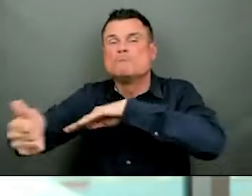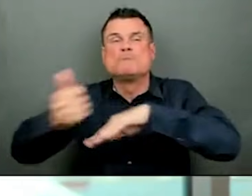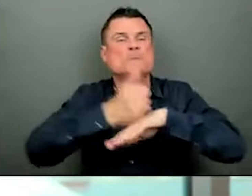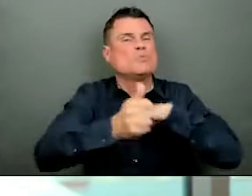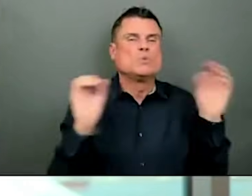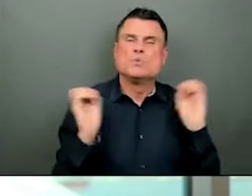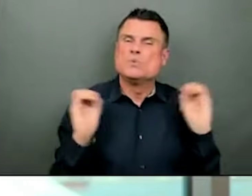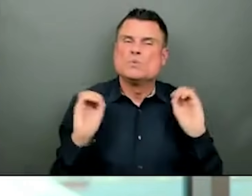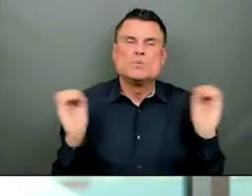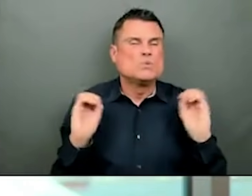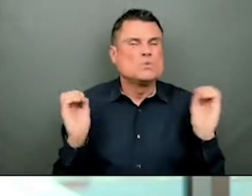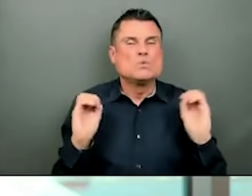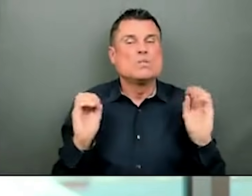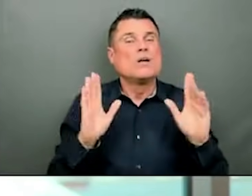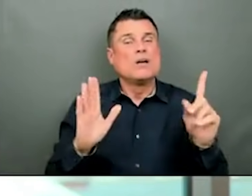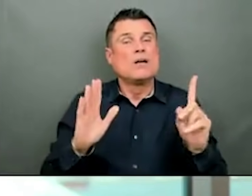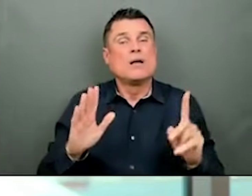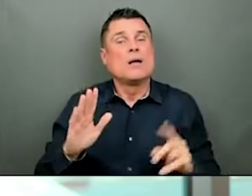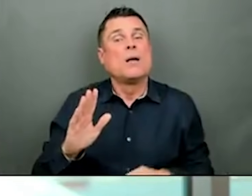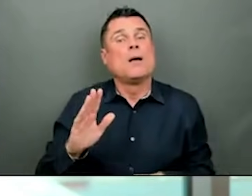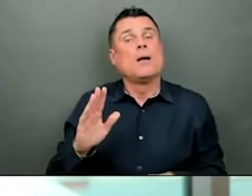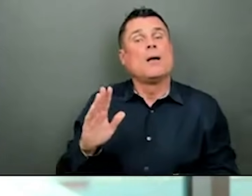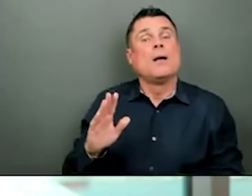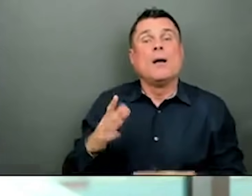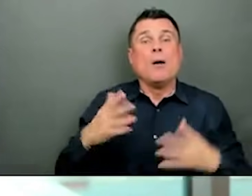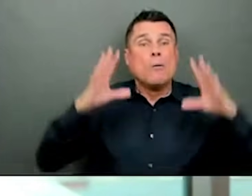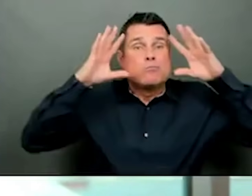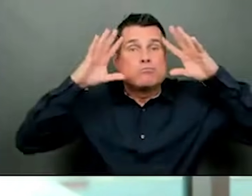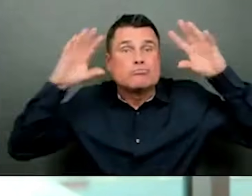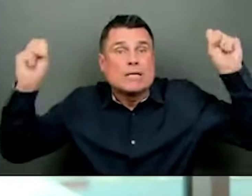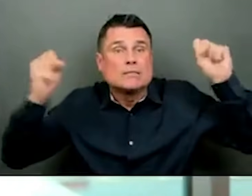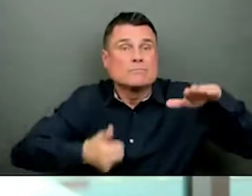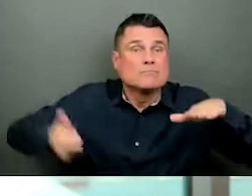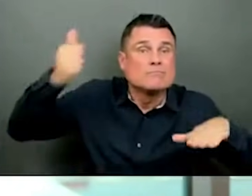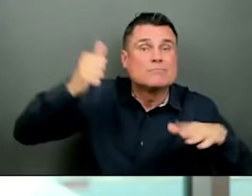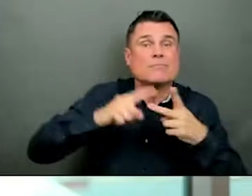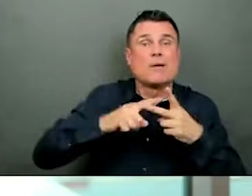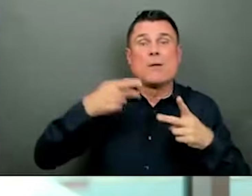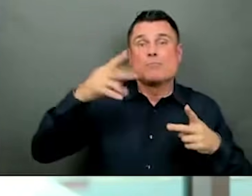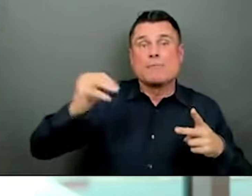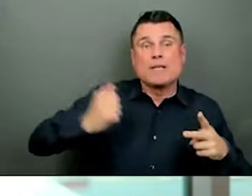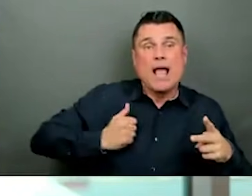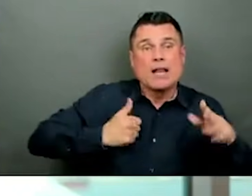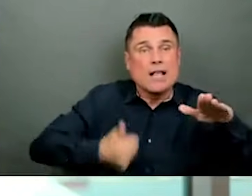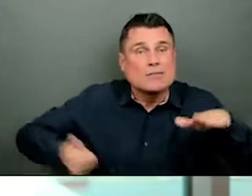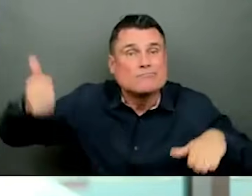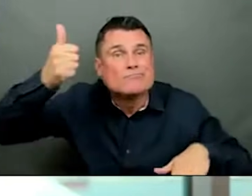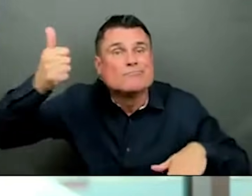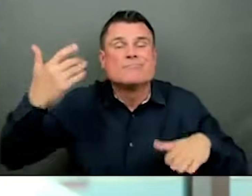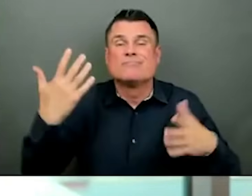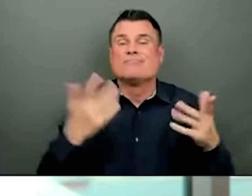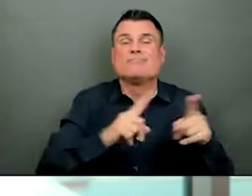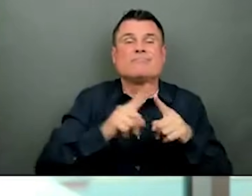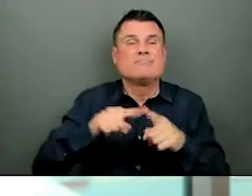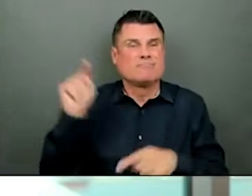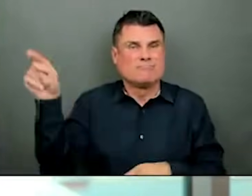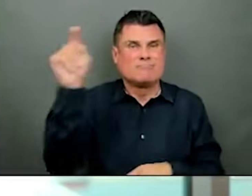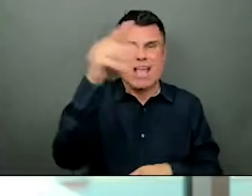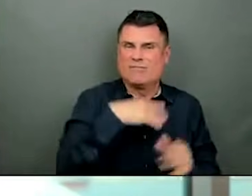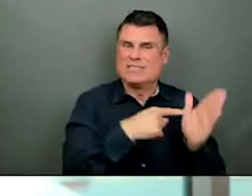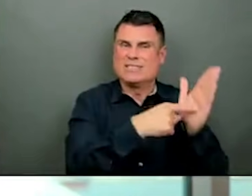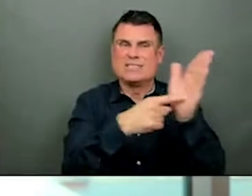all kinds of different people who've got sick, although those who are most vulnerable for either by social determinant of